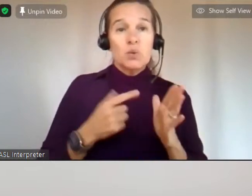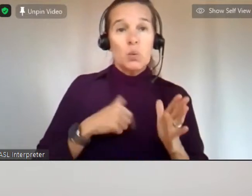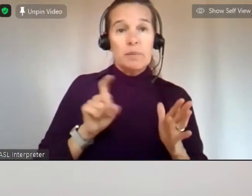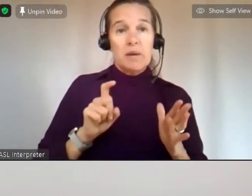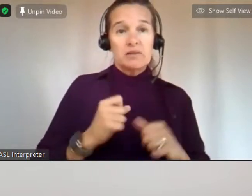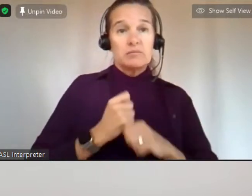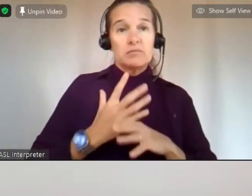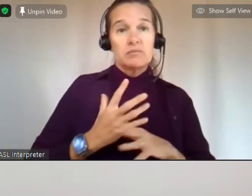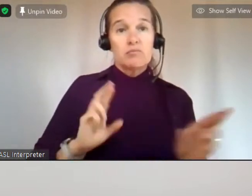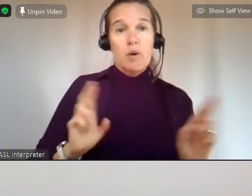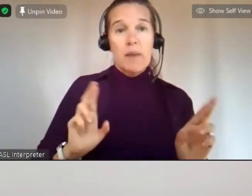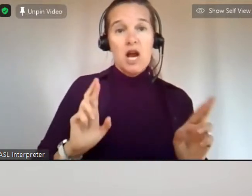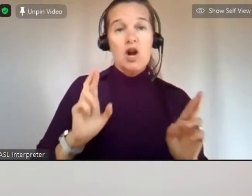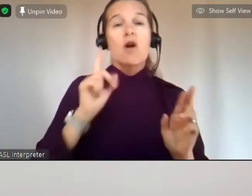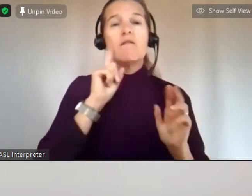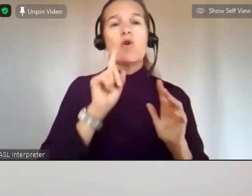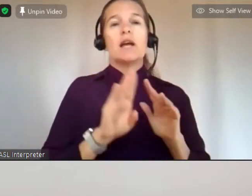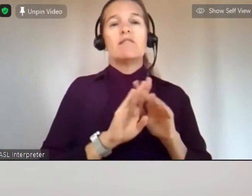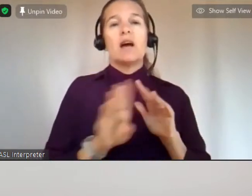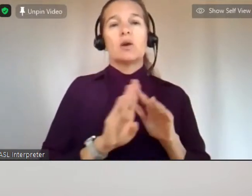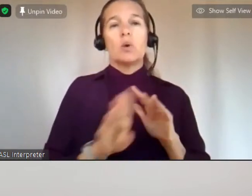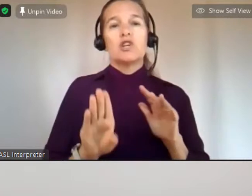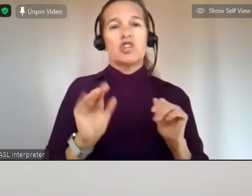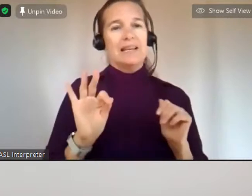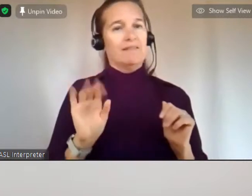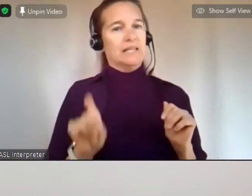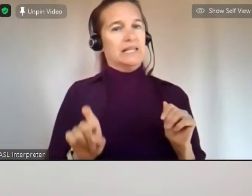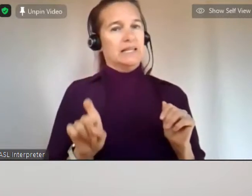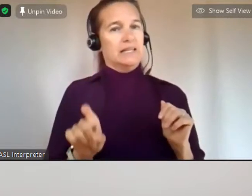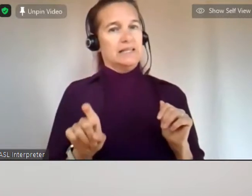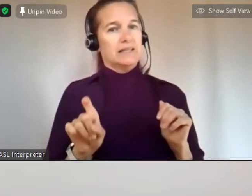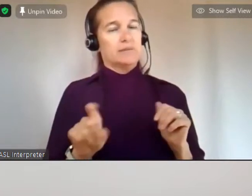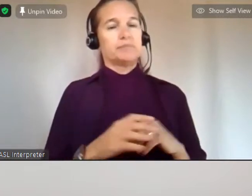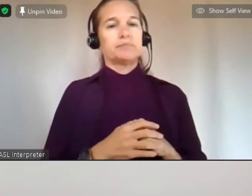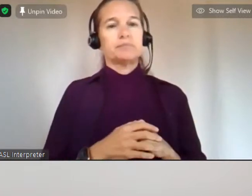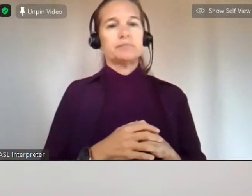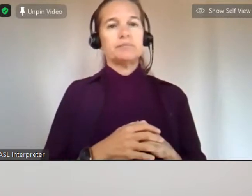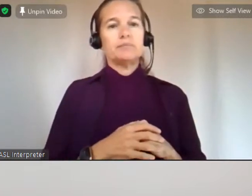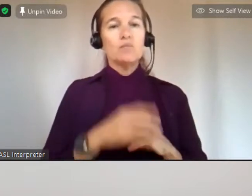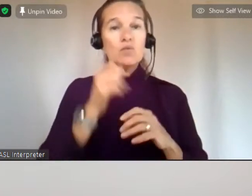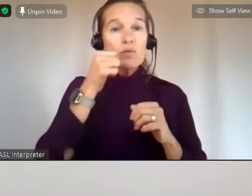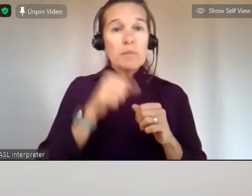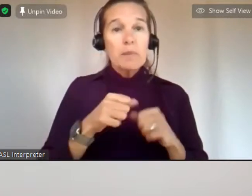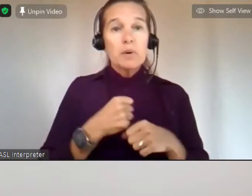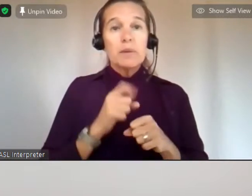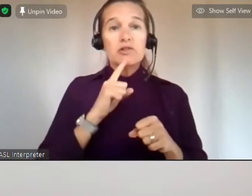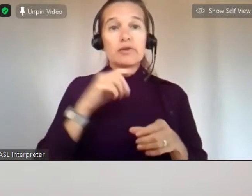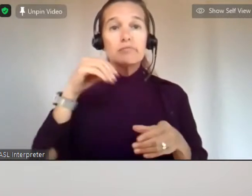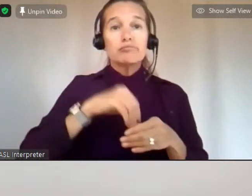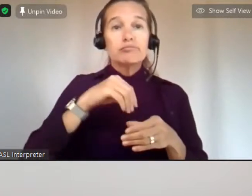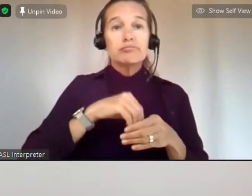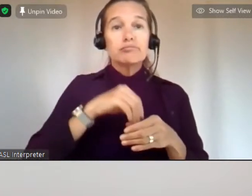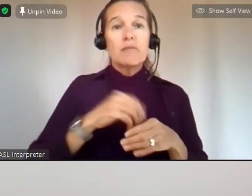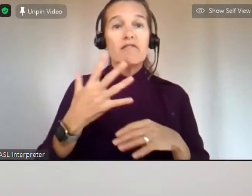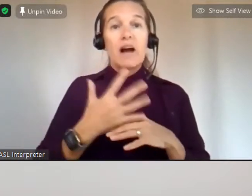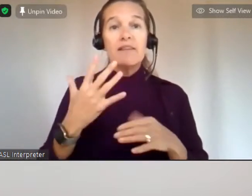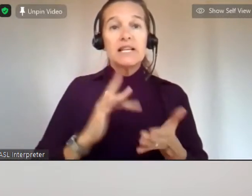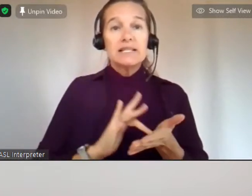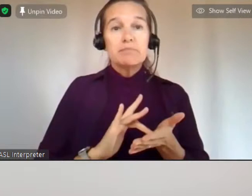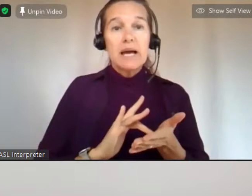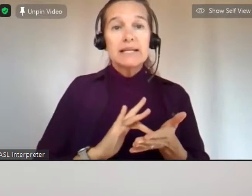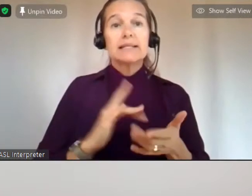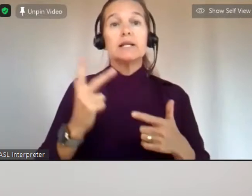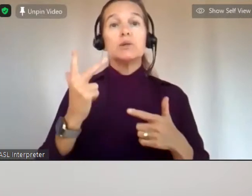preparation for evacuation if it should come to that. Make sure that you've got 5 days of medicines ready, 2 days of